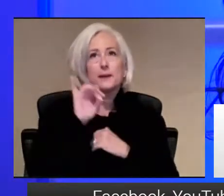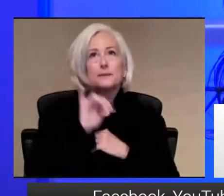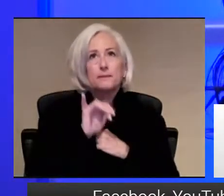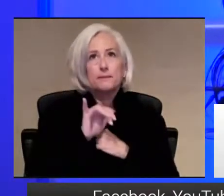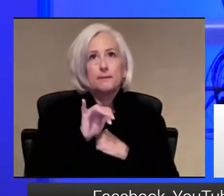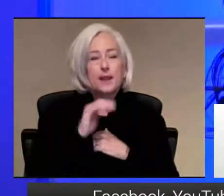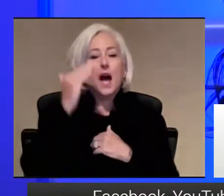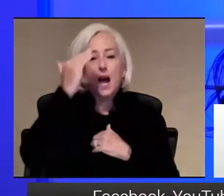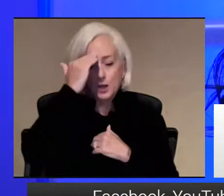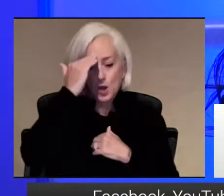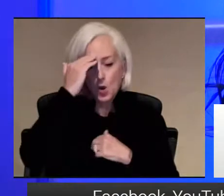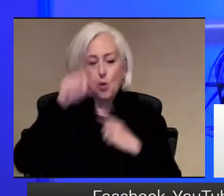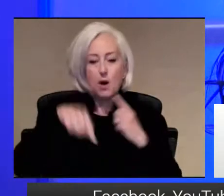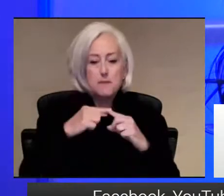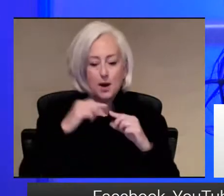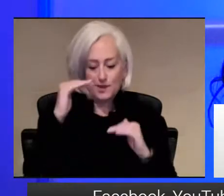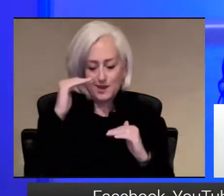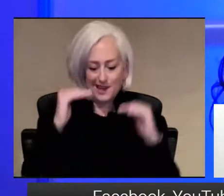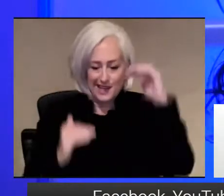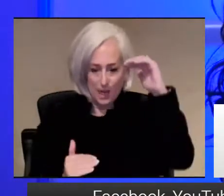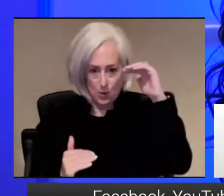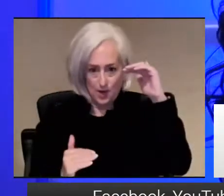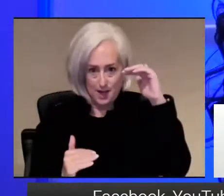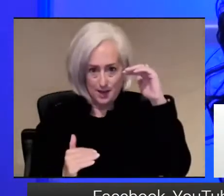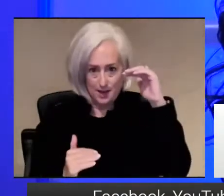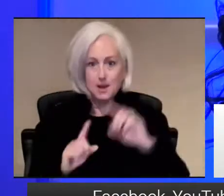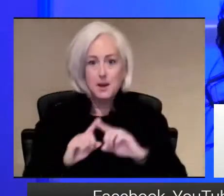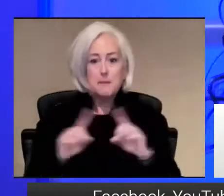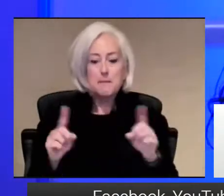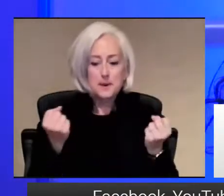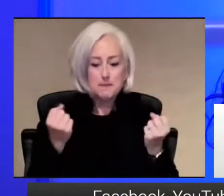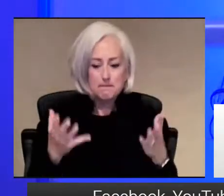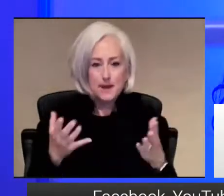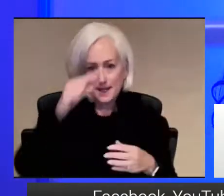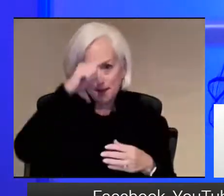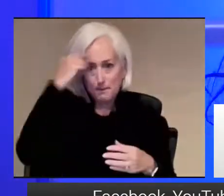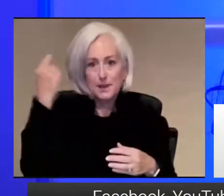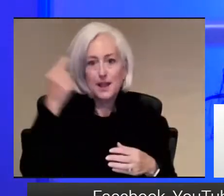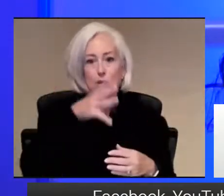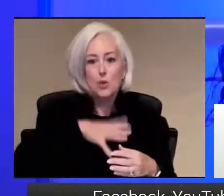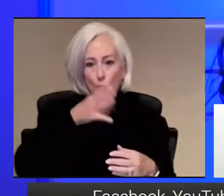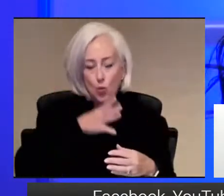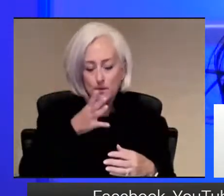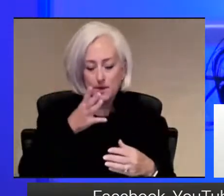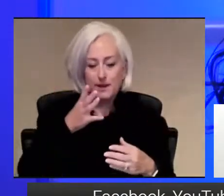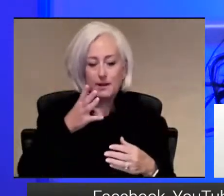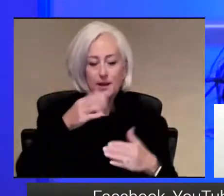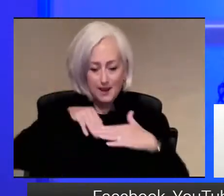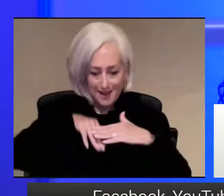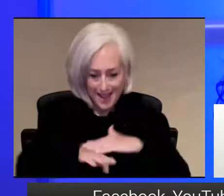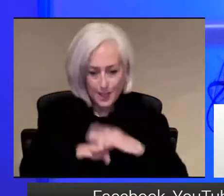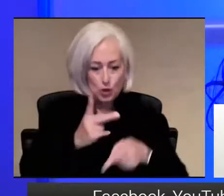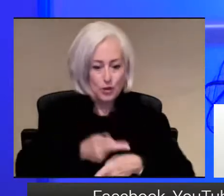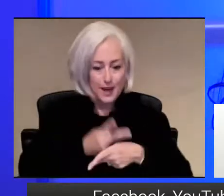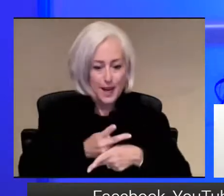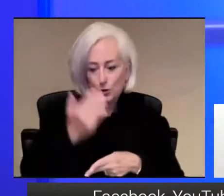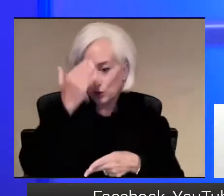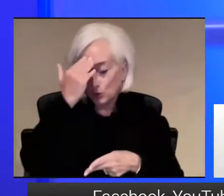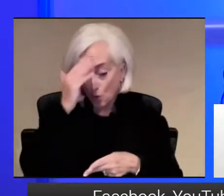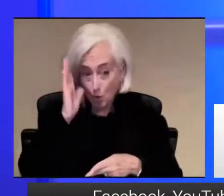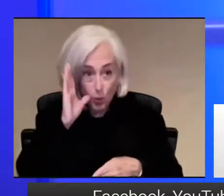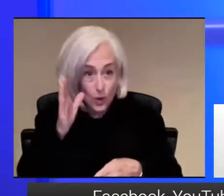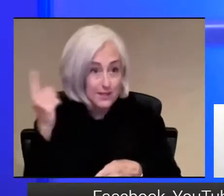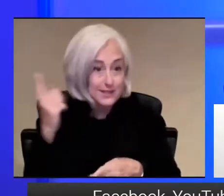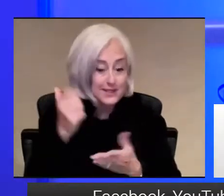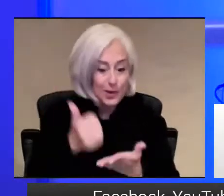carrying this and coming into their prenatal care thinking, do I have someone here working for me and helping me? And I think as a